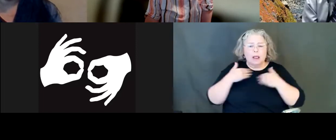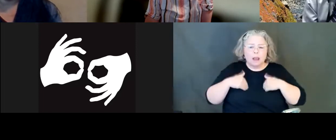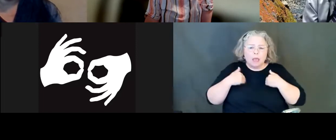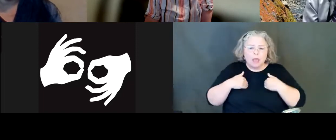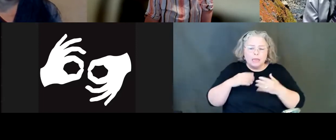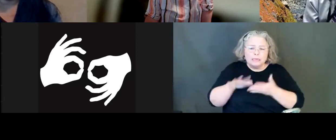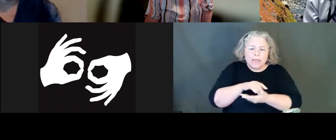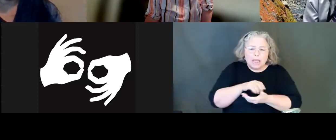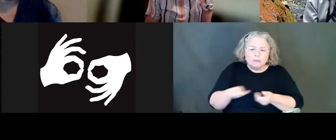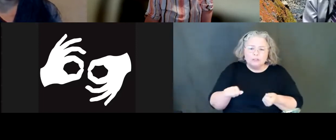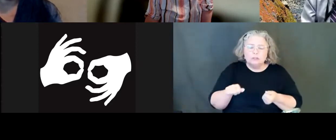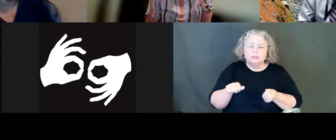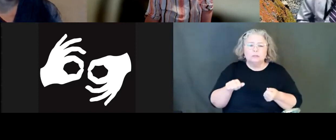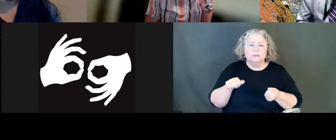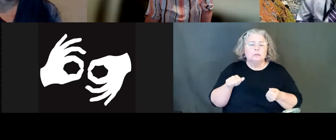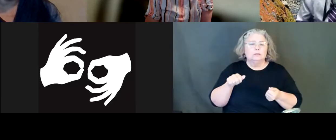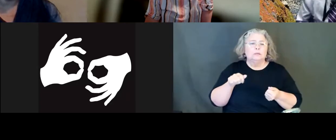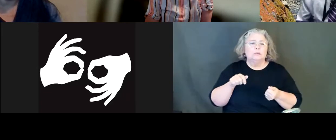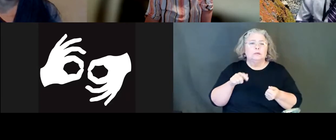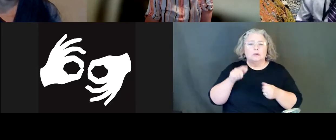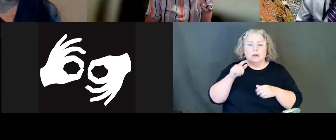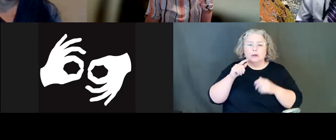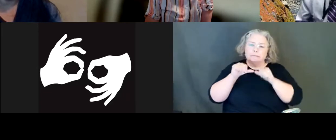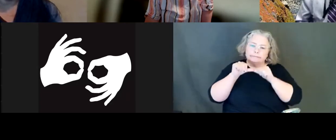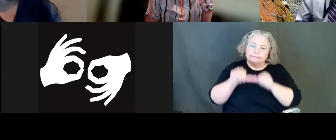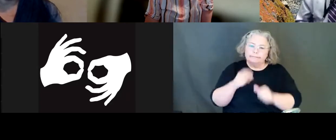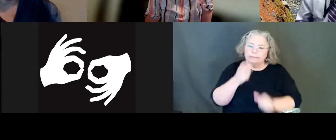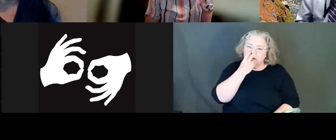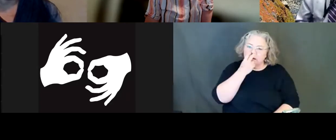damage, having to be on oxygen,